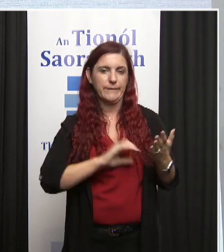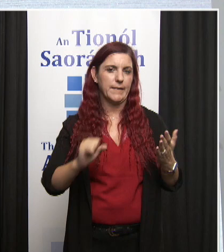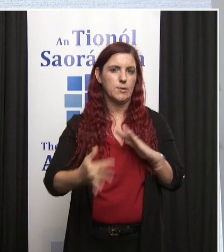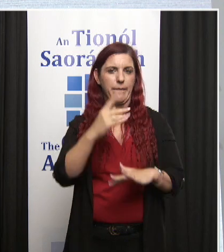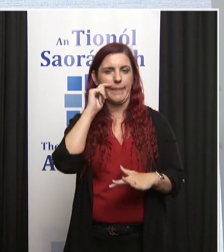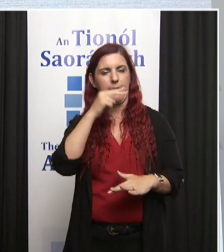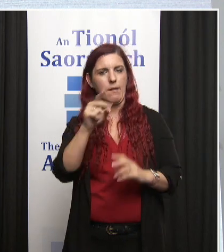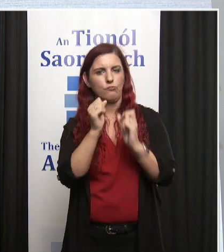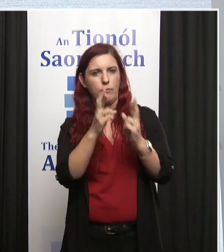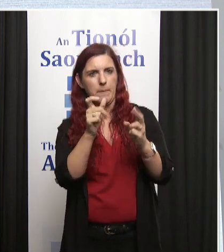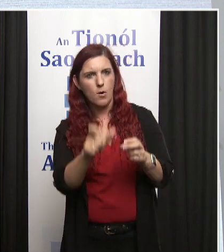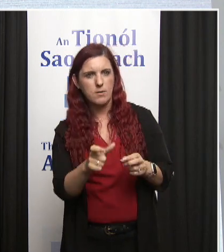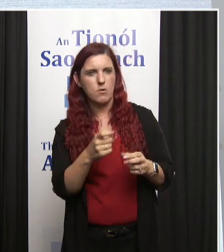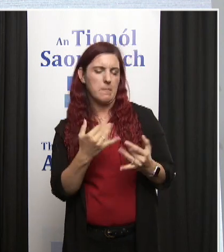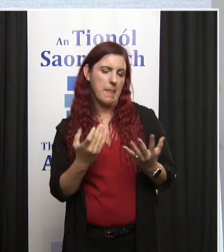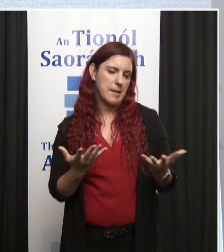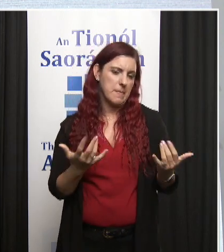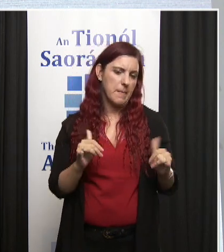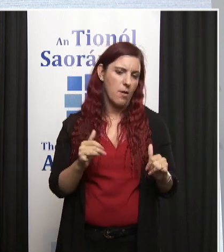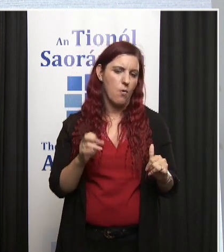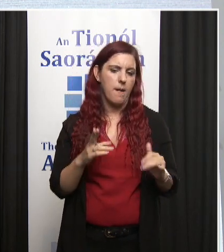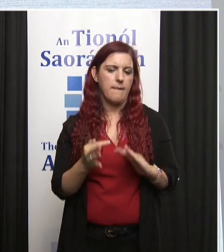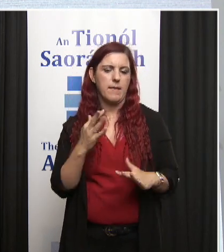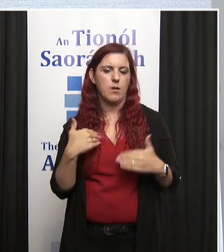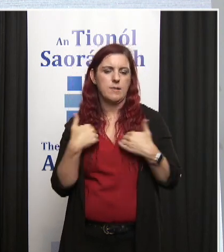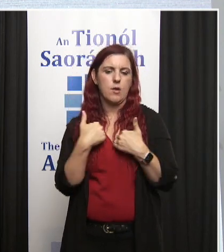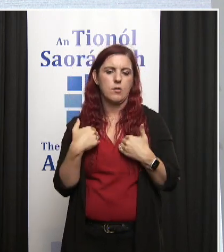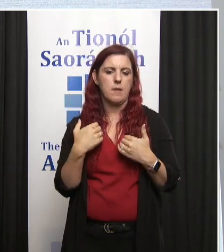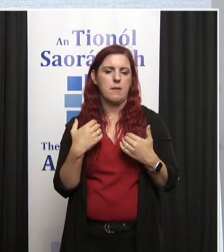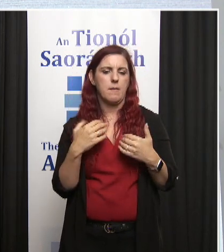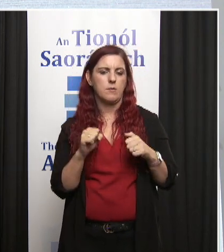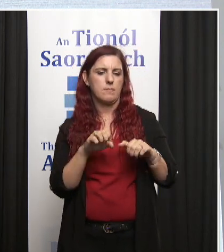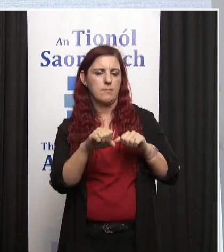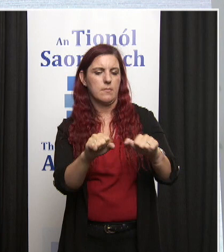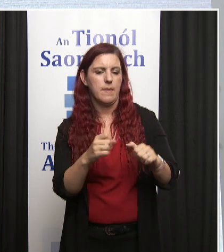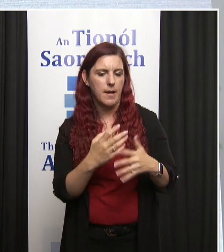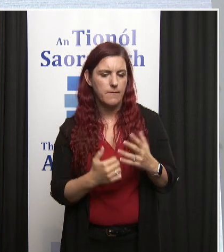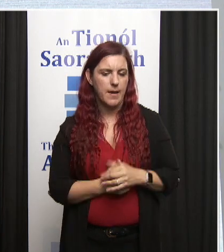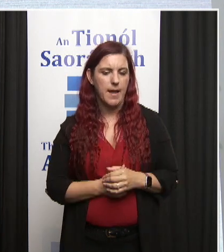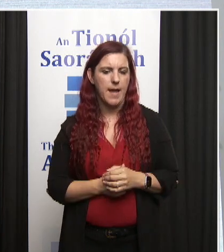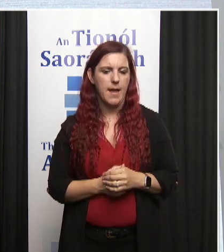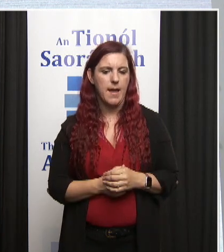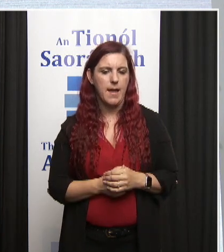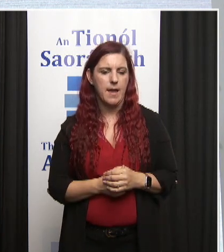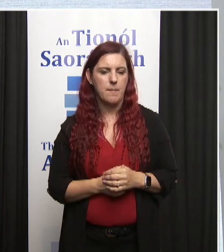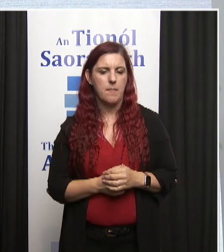unsuitable people, or if they're concerned with cronyism and that type of thing.